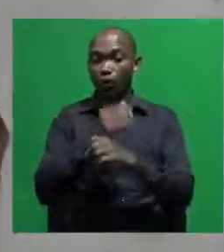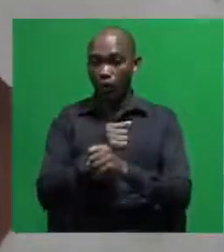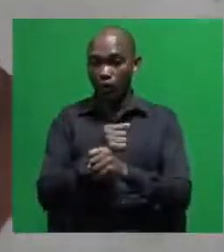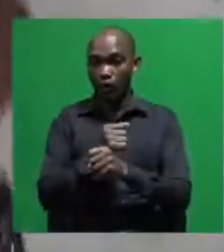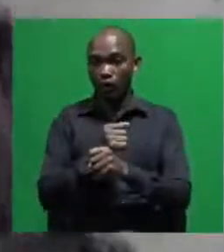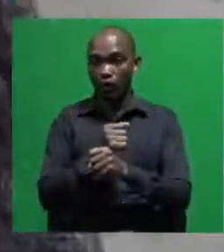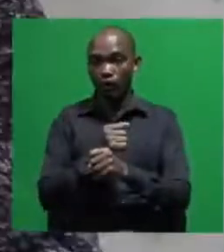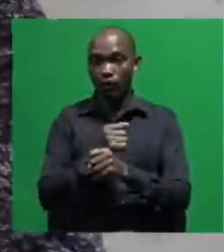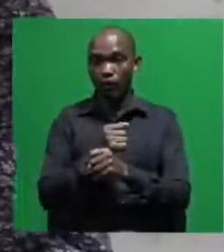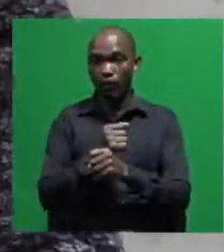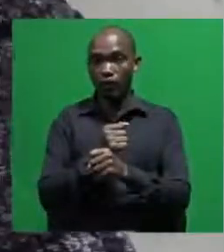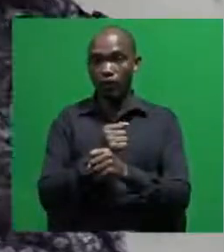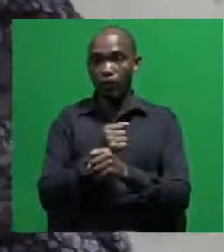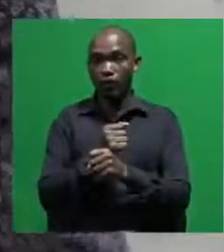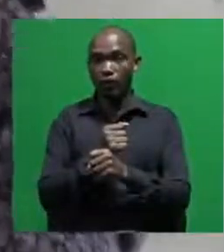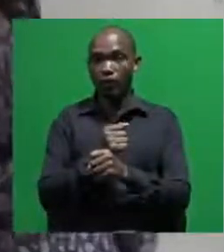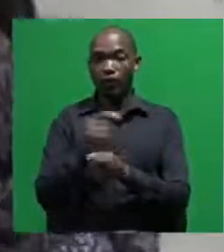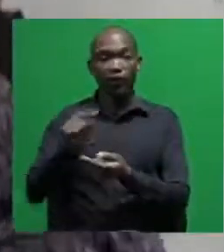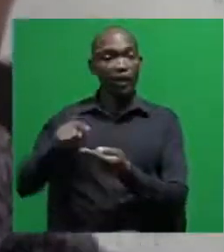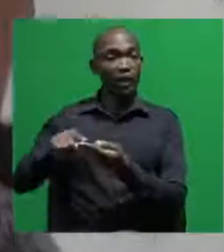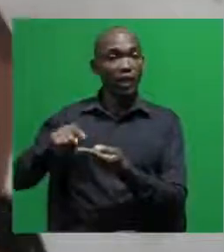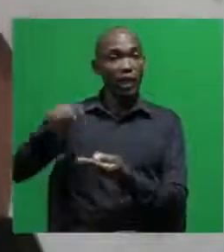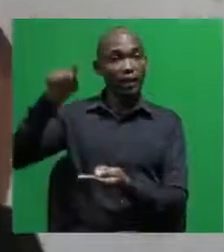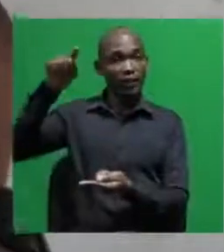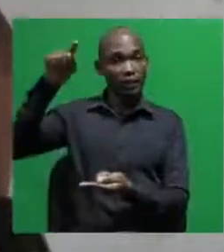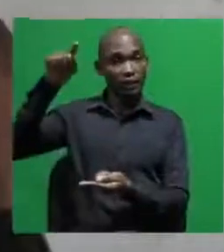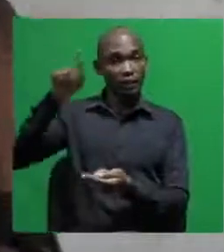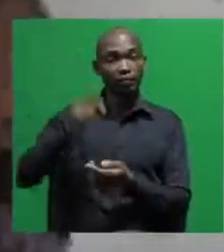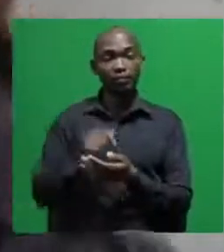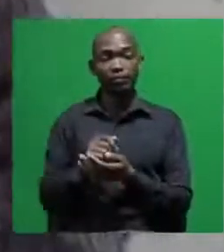We have the height.